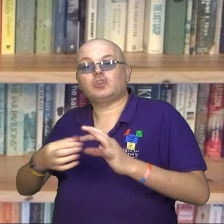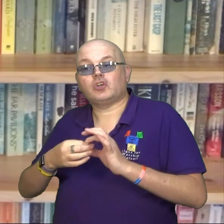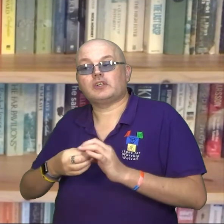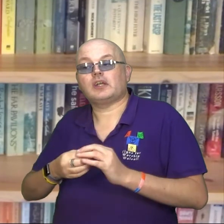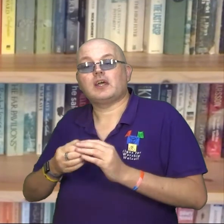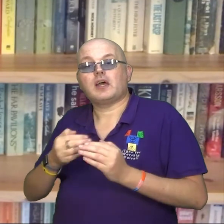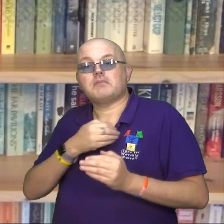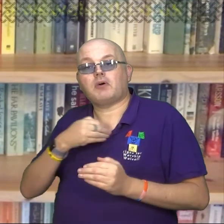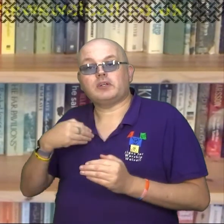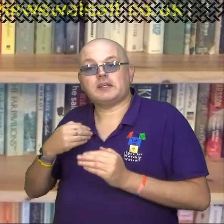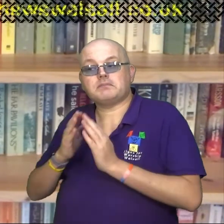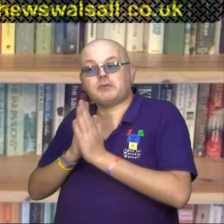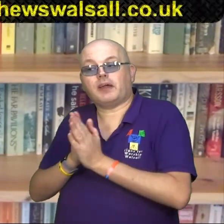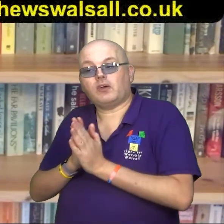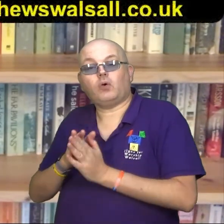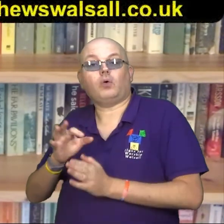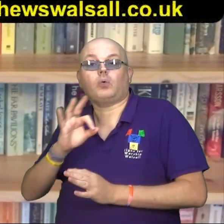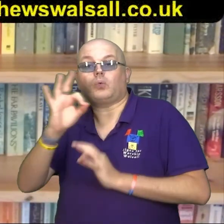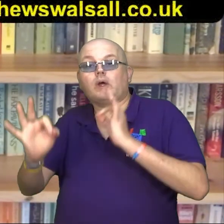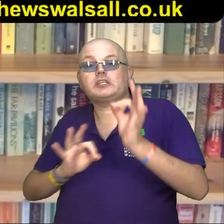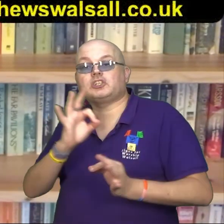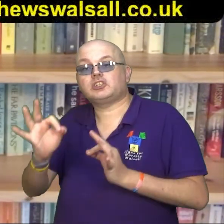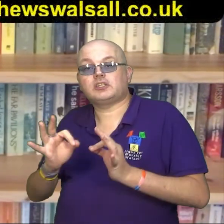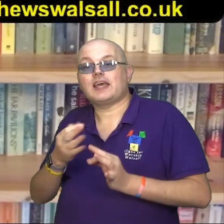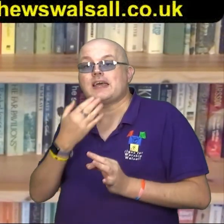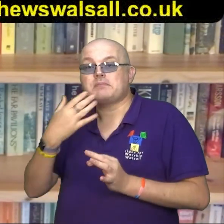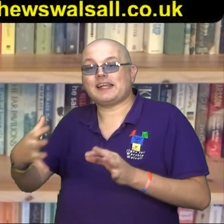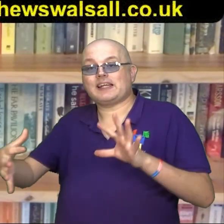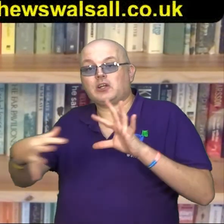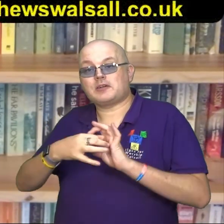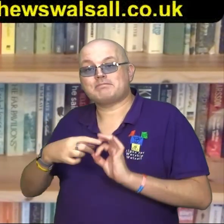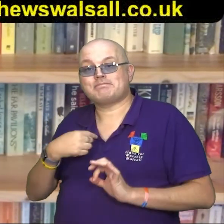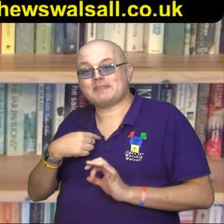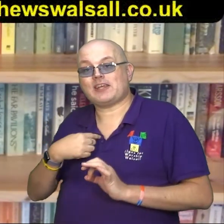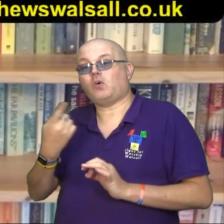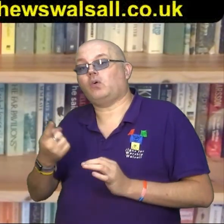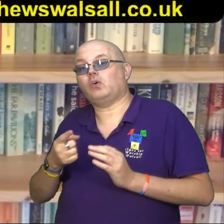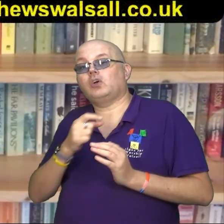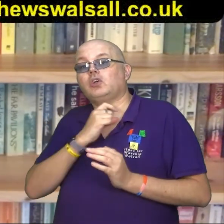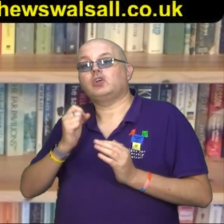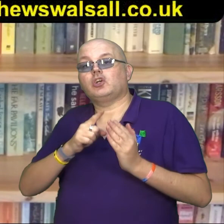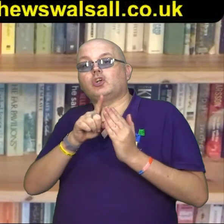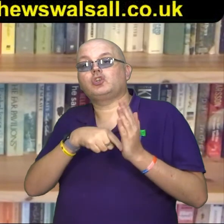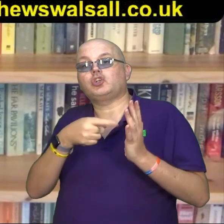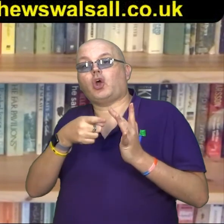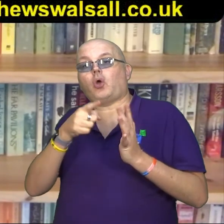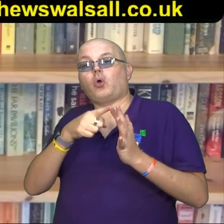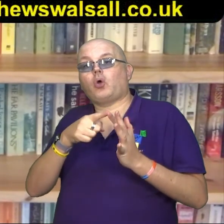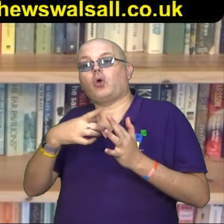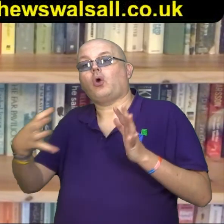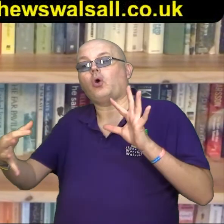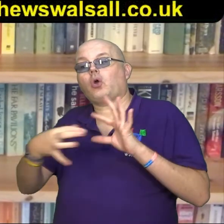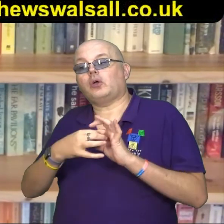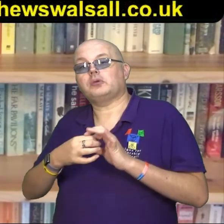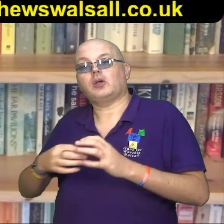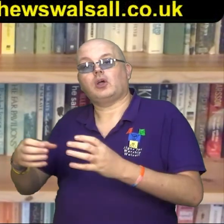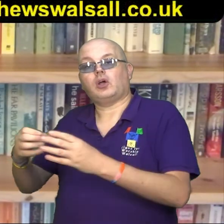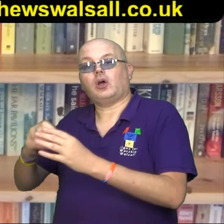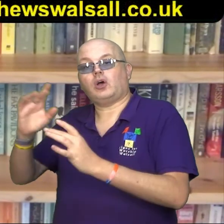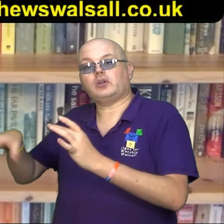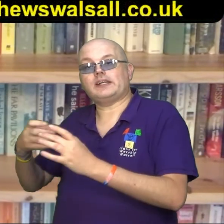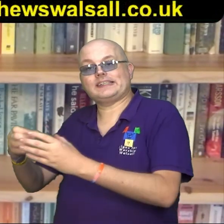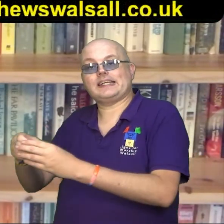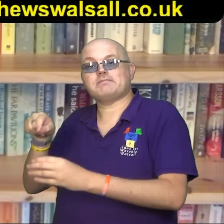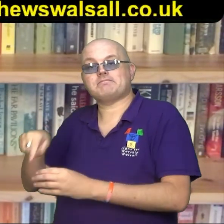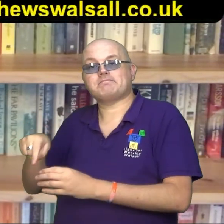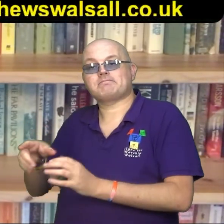you'd like to join us for morning prayer, or if you have any questions, please do get in contact with me or our curate Joe, or get in contact